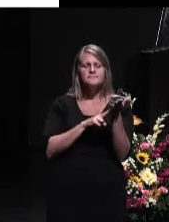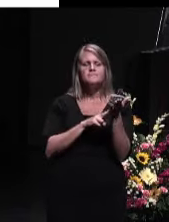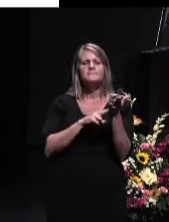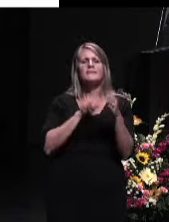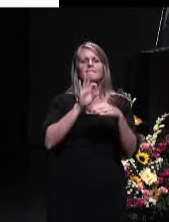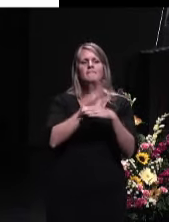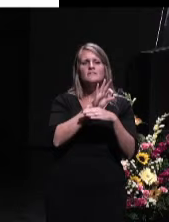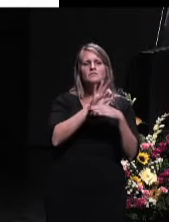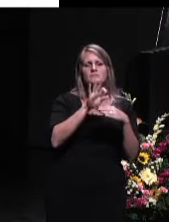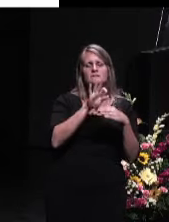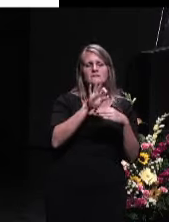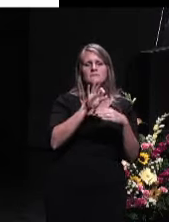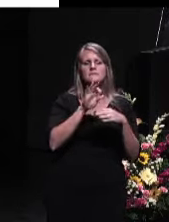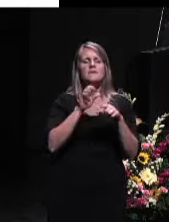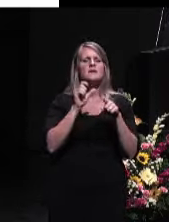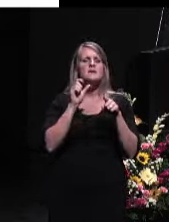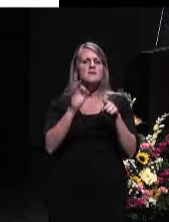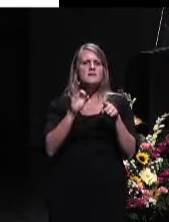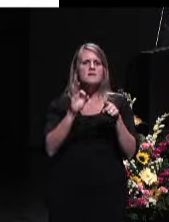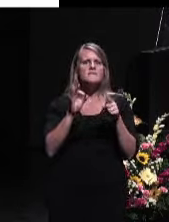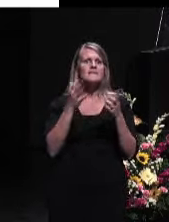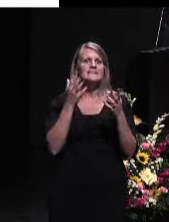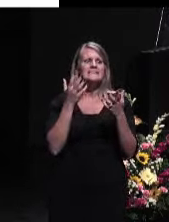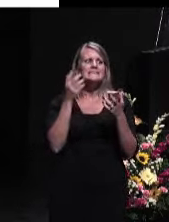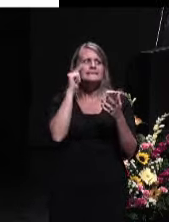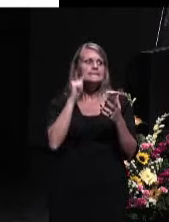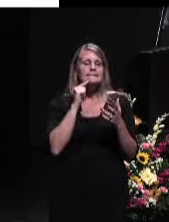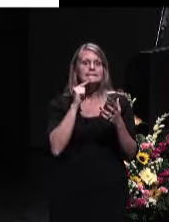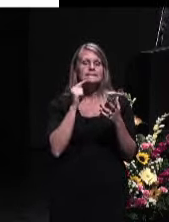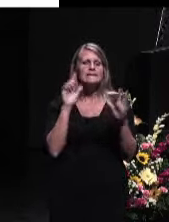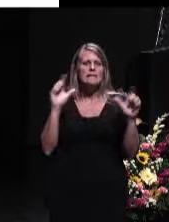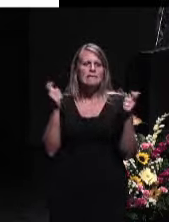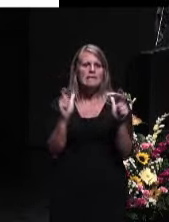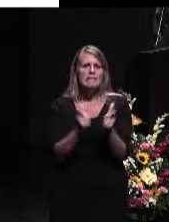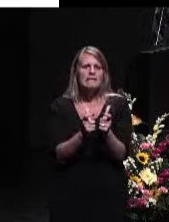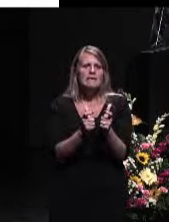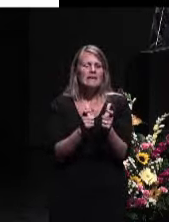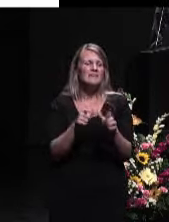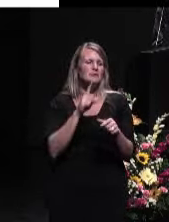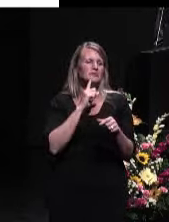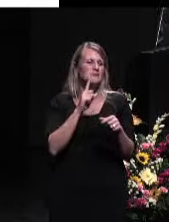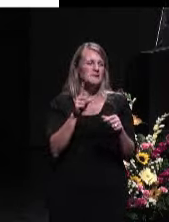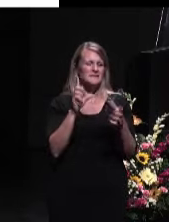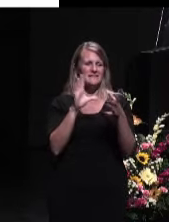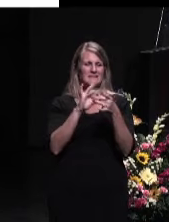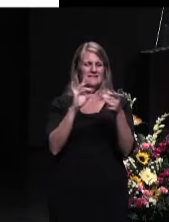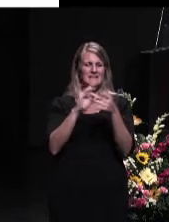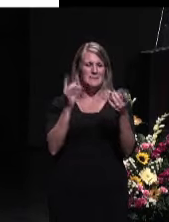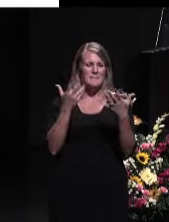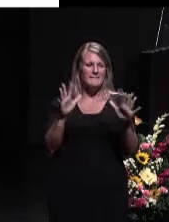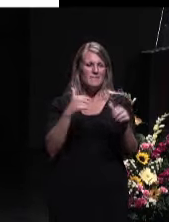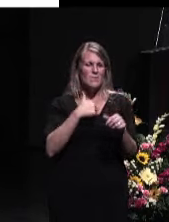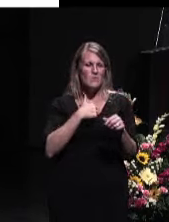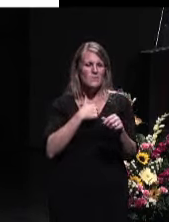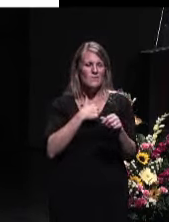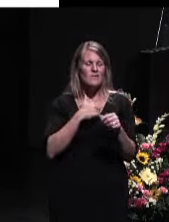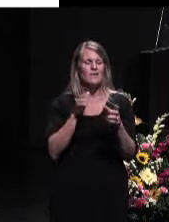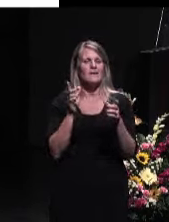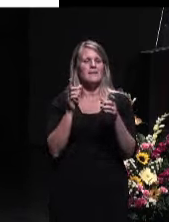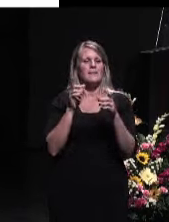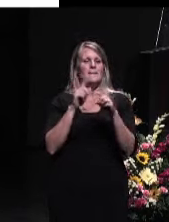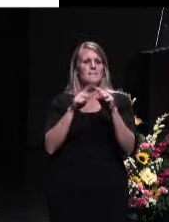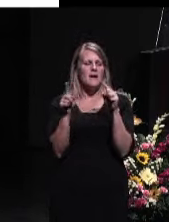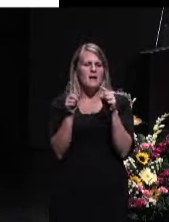or put differently, we're running out of teenagers. You've heard me say some of those same types of things before. What we